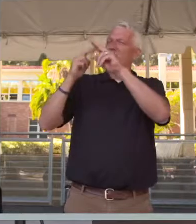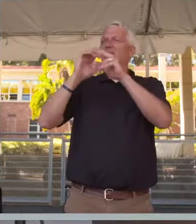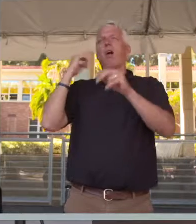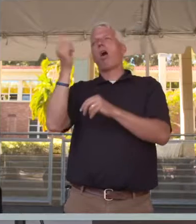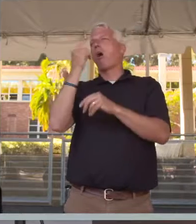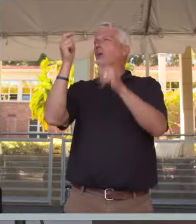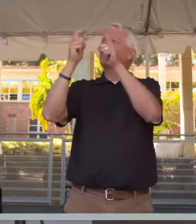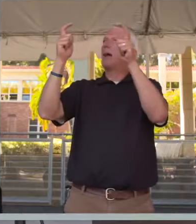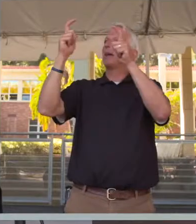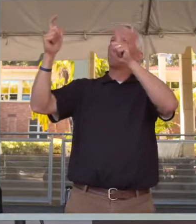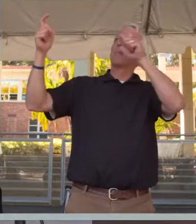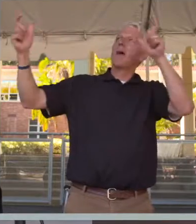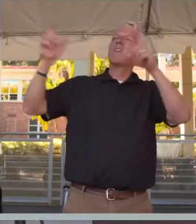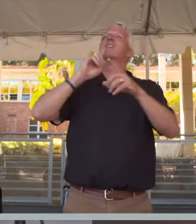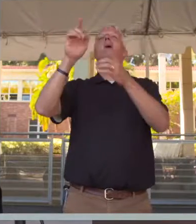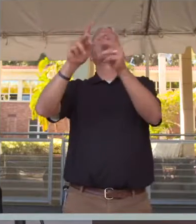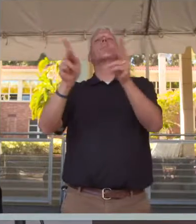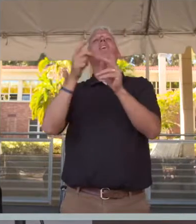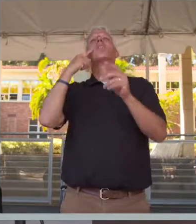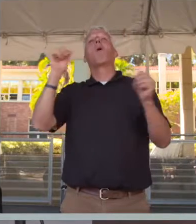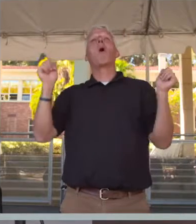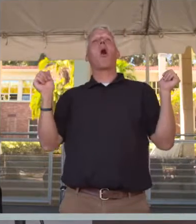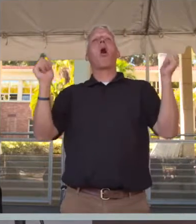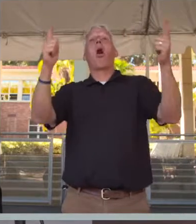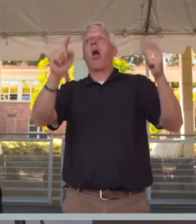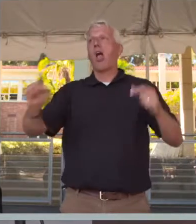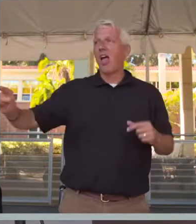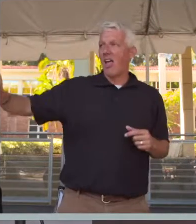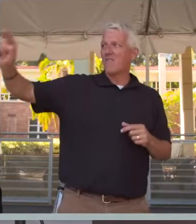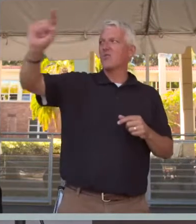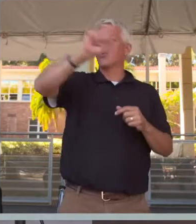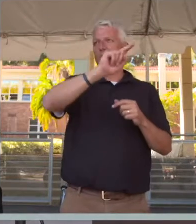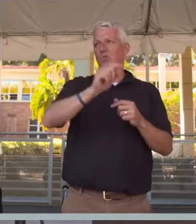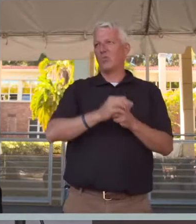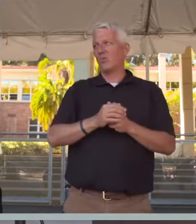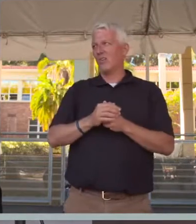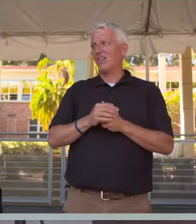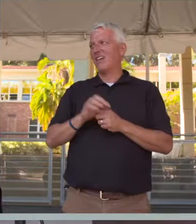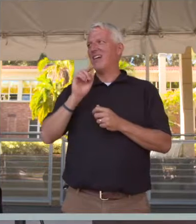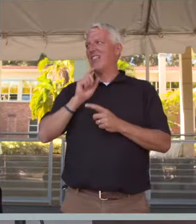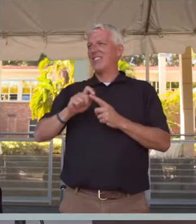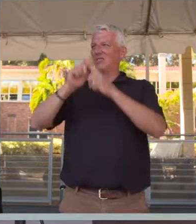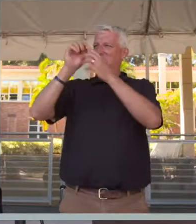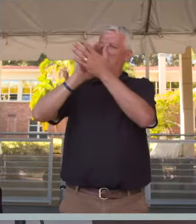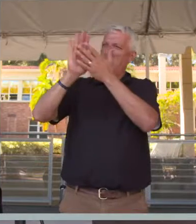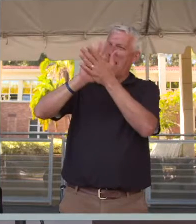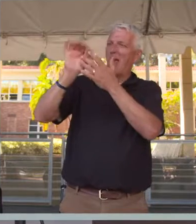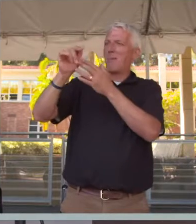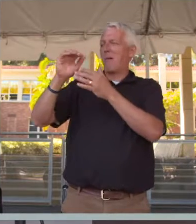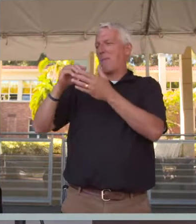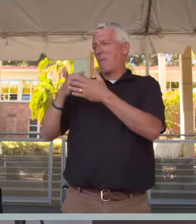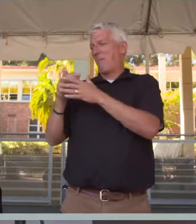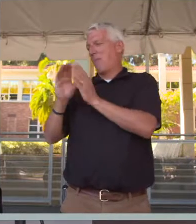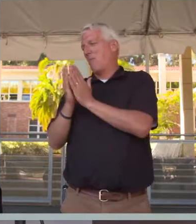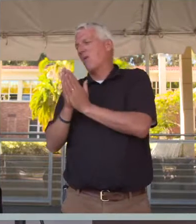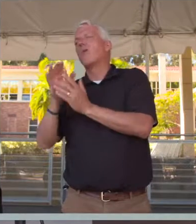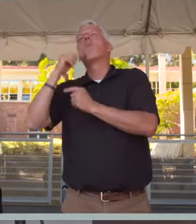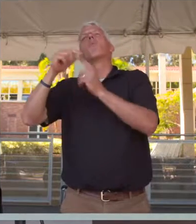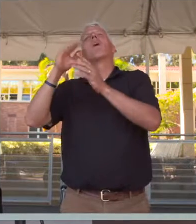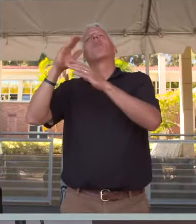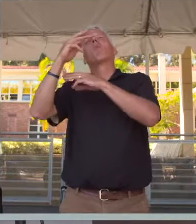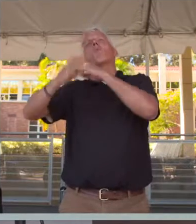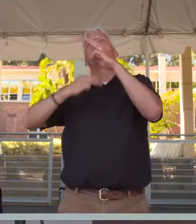there's a place in our world for all of you, but maybe not an open seat in Powell Library, unless you hit up the book stacks. When the world calls you